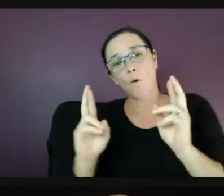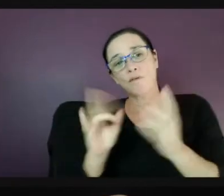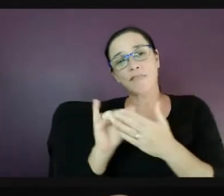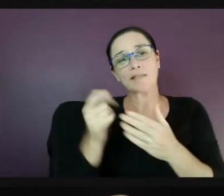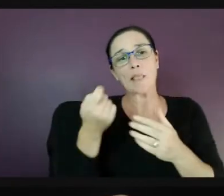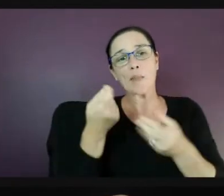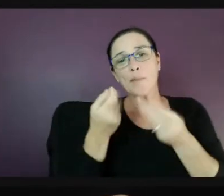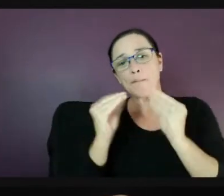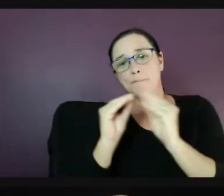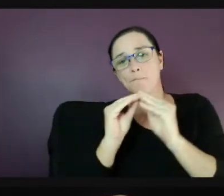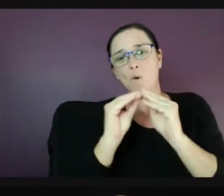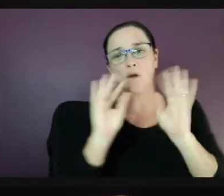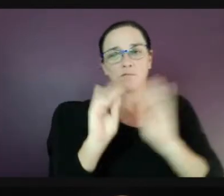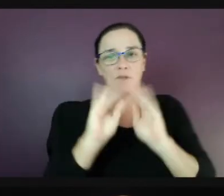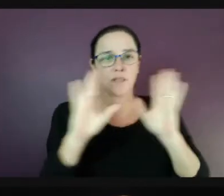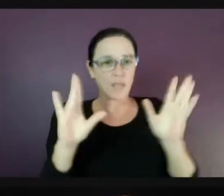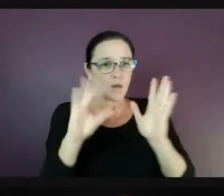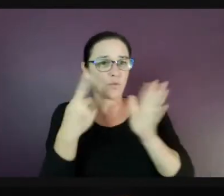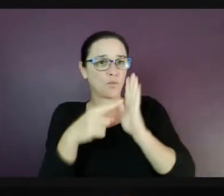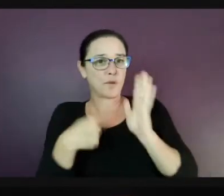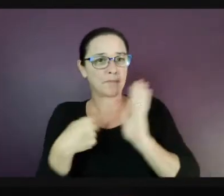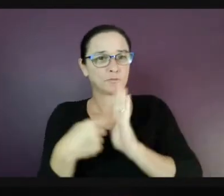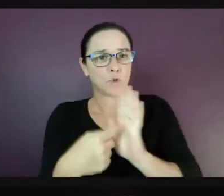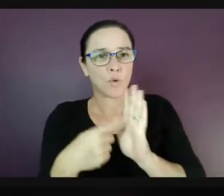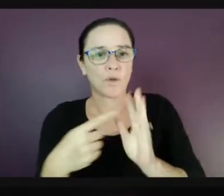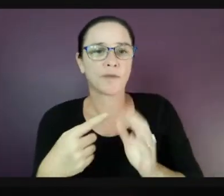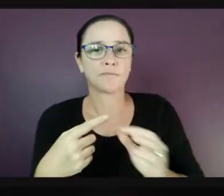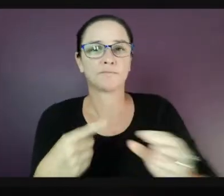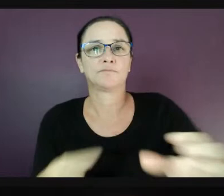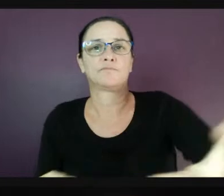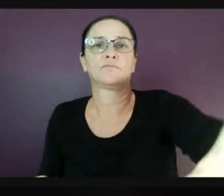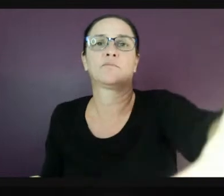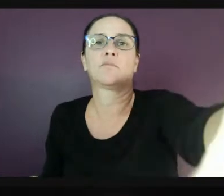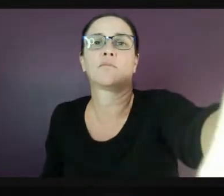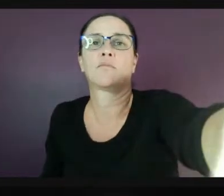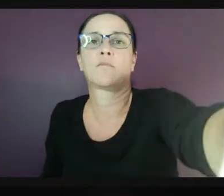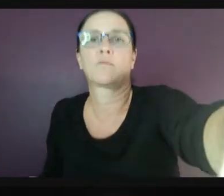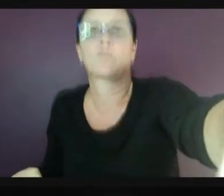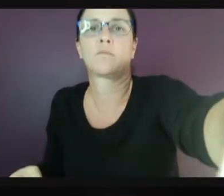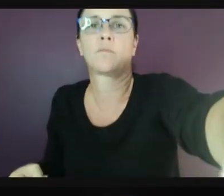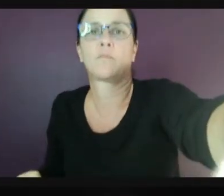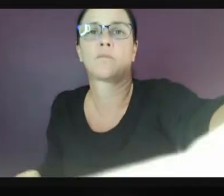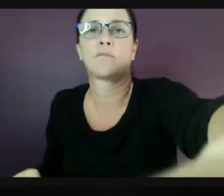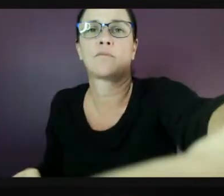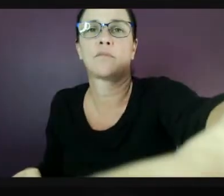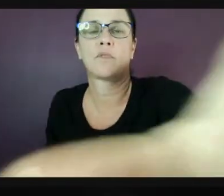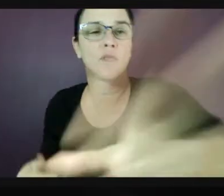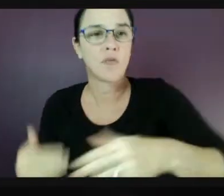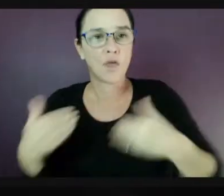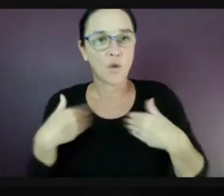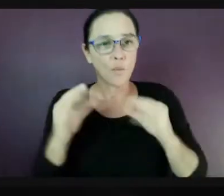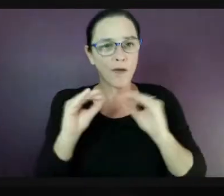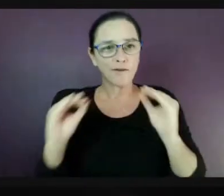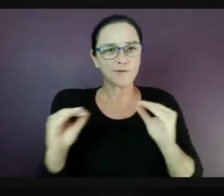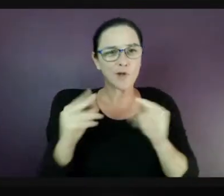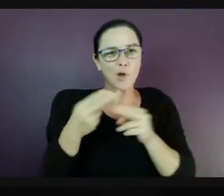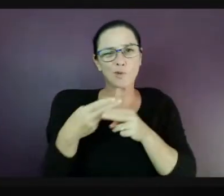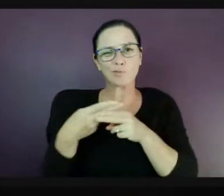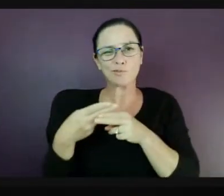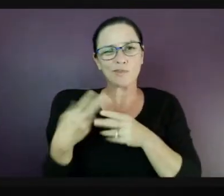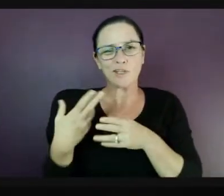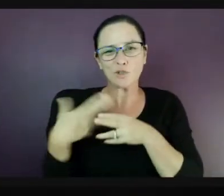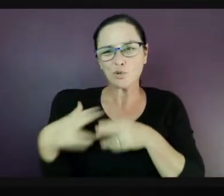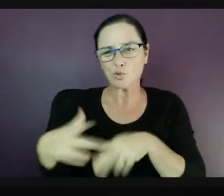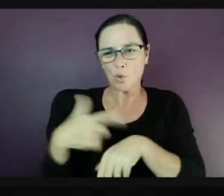shift in the volcano, and why we have really no short-term concern right now of what's happening, what we can see